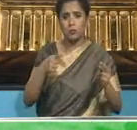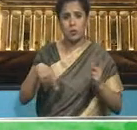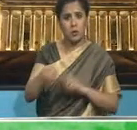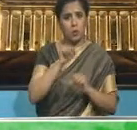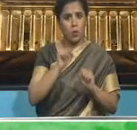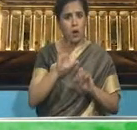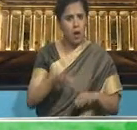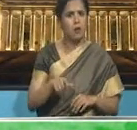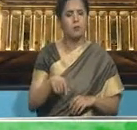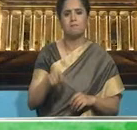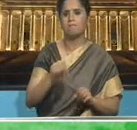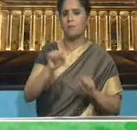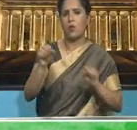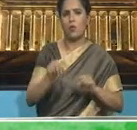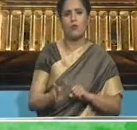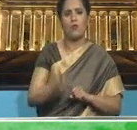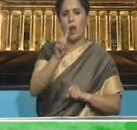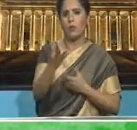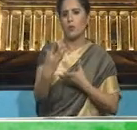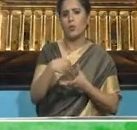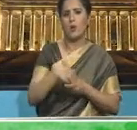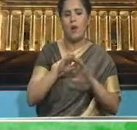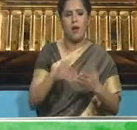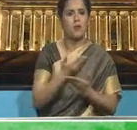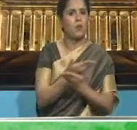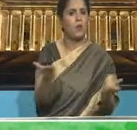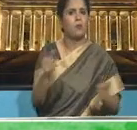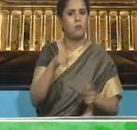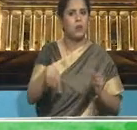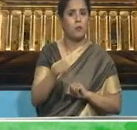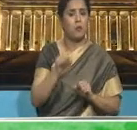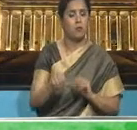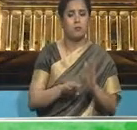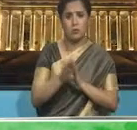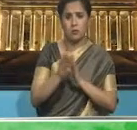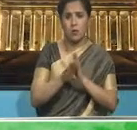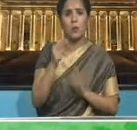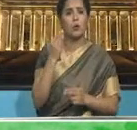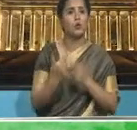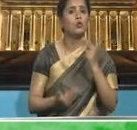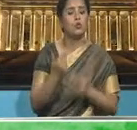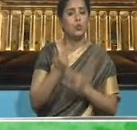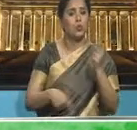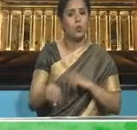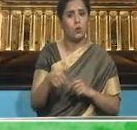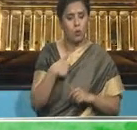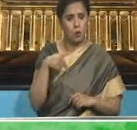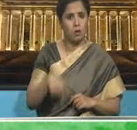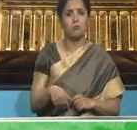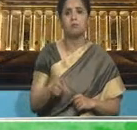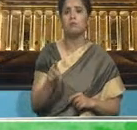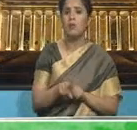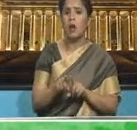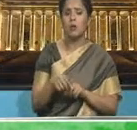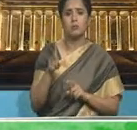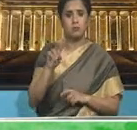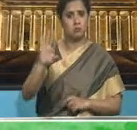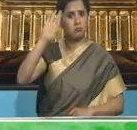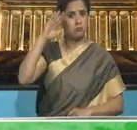their invaluable contribution in the development story of our Republic